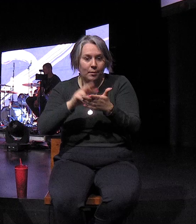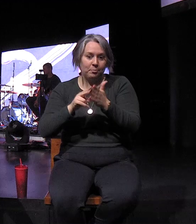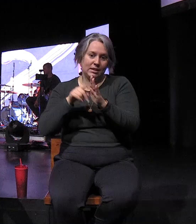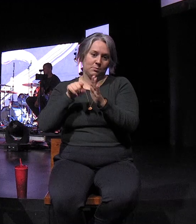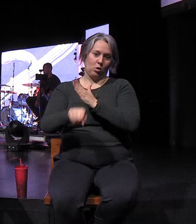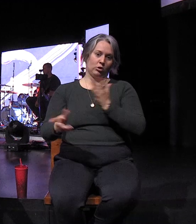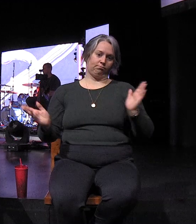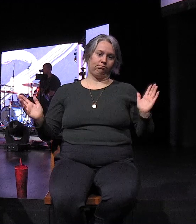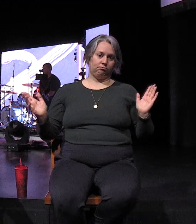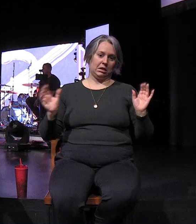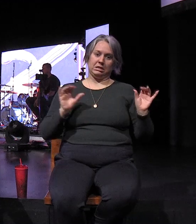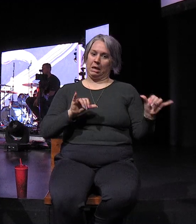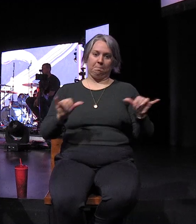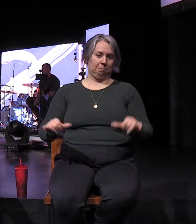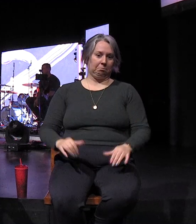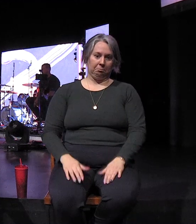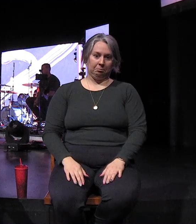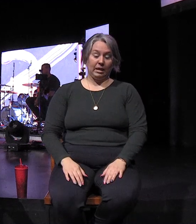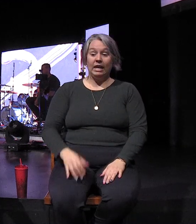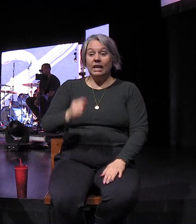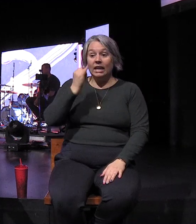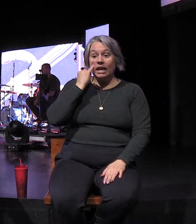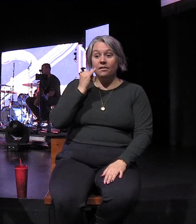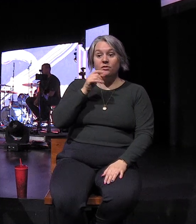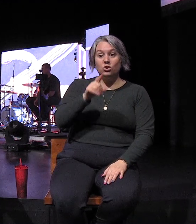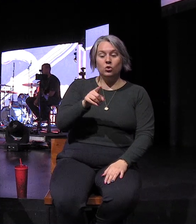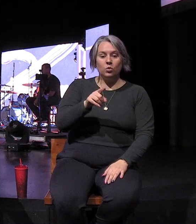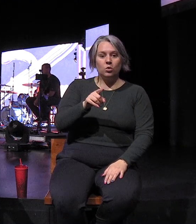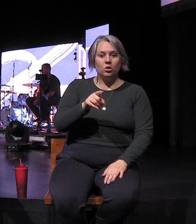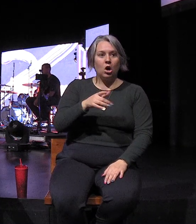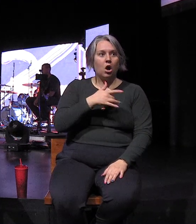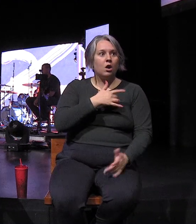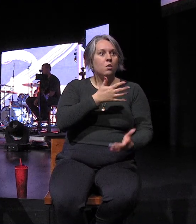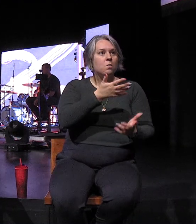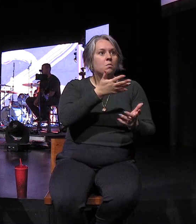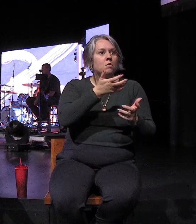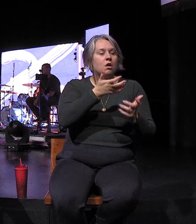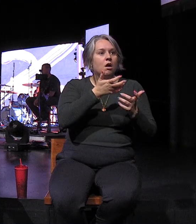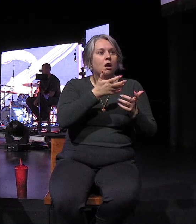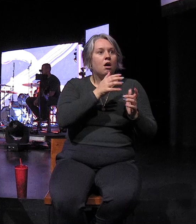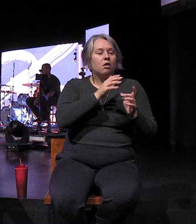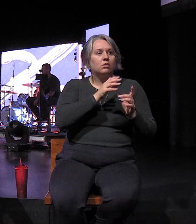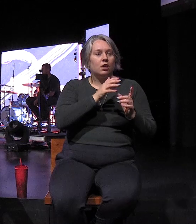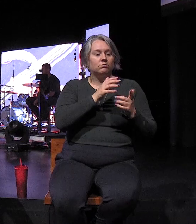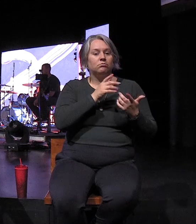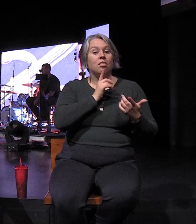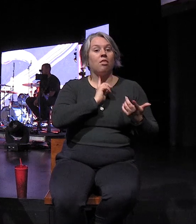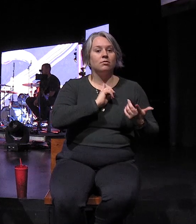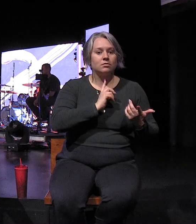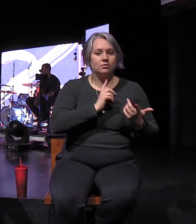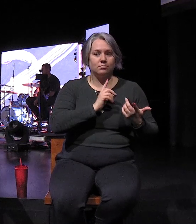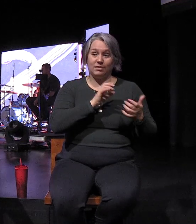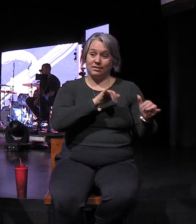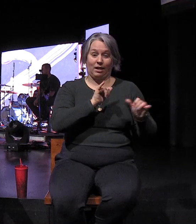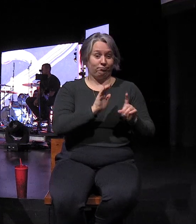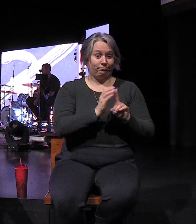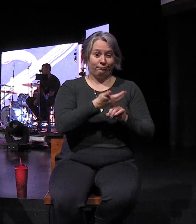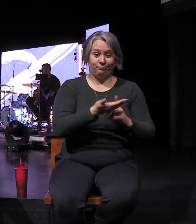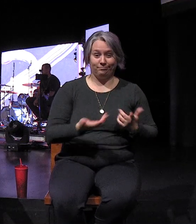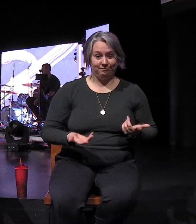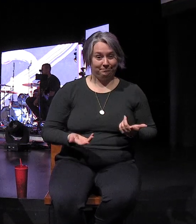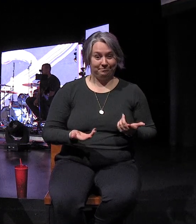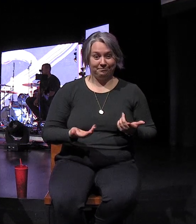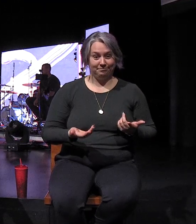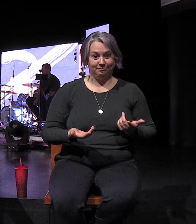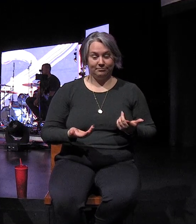murder. He said, if you've so much as lusted in your heart, you've committed adultery. Jesus set the bar so high that no